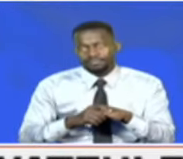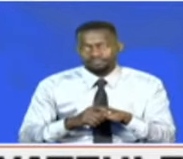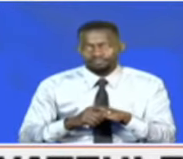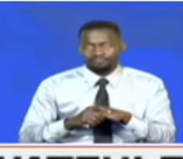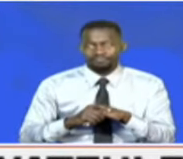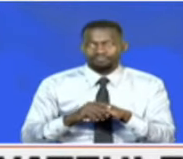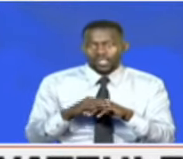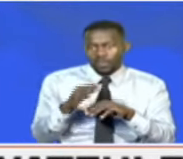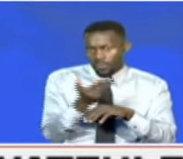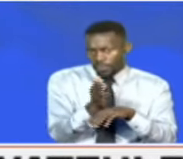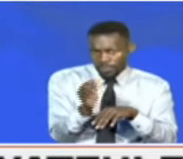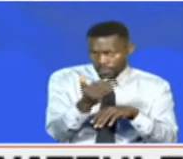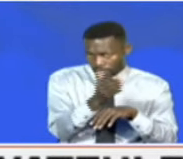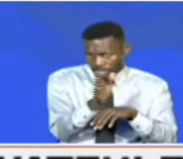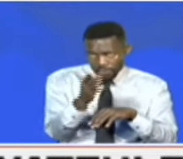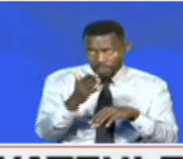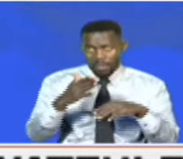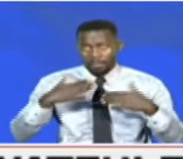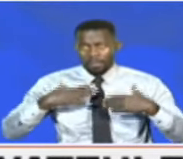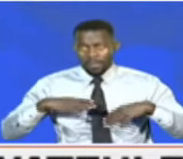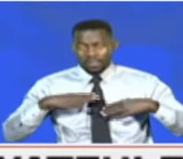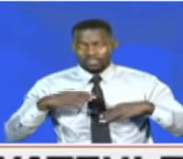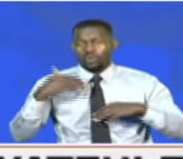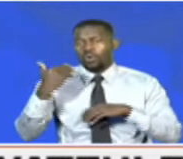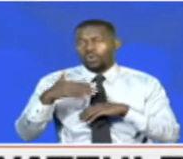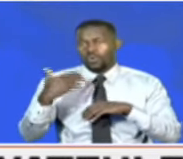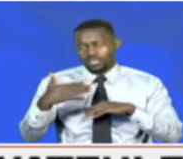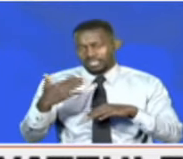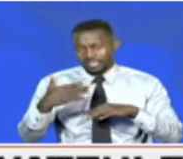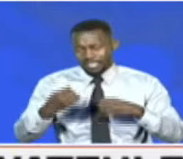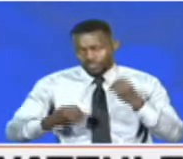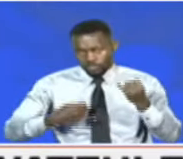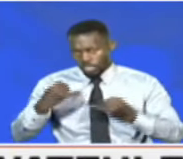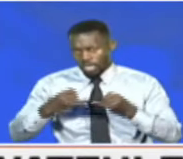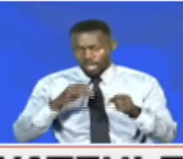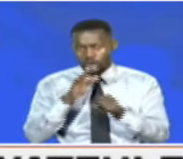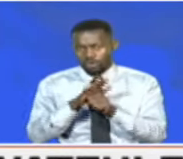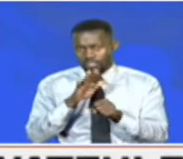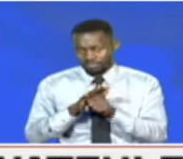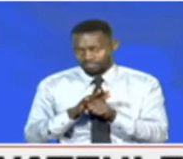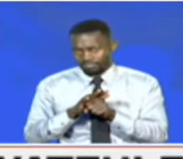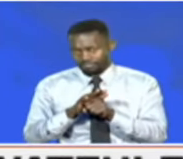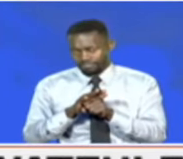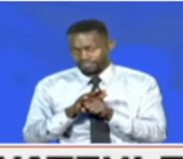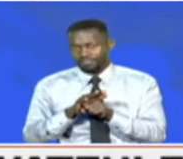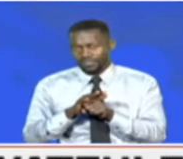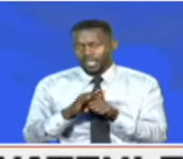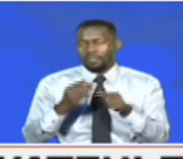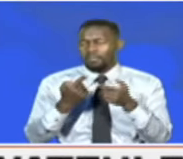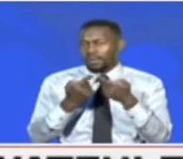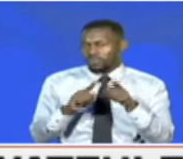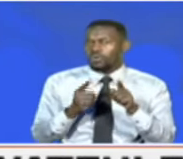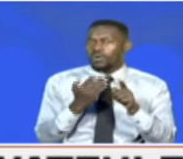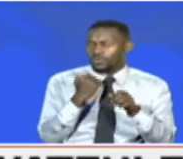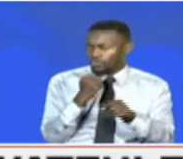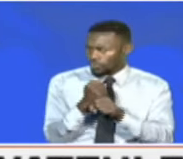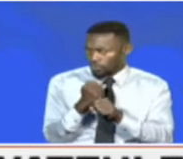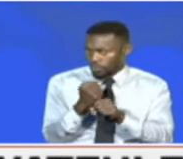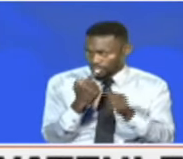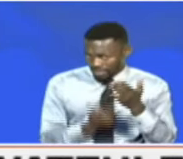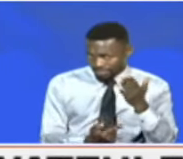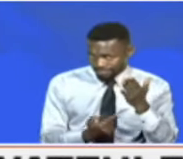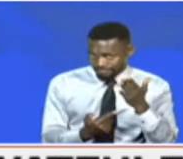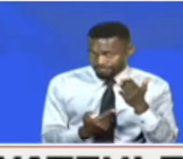our production is not meeting our demand. So one of the measures to actually talk about the sugar